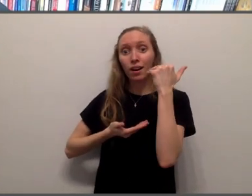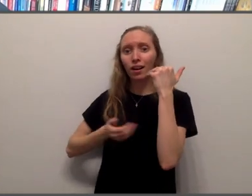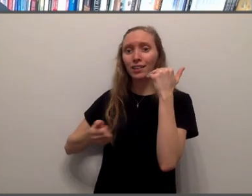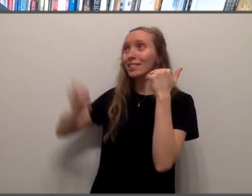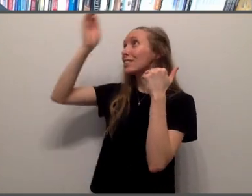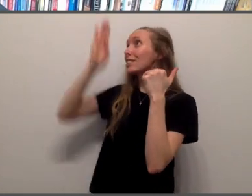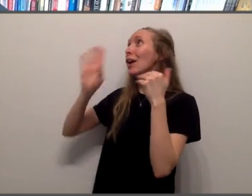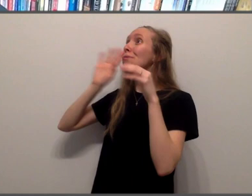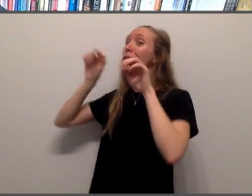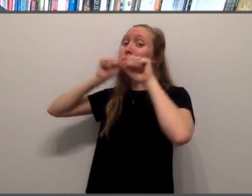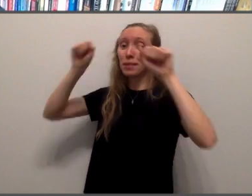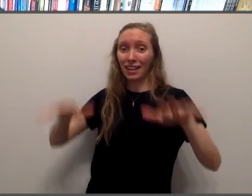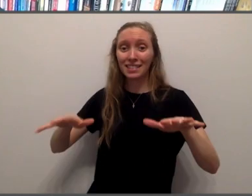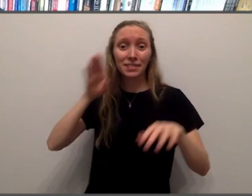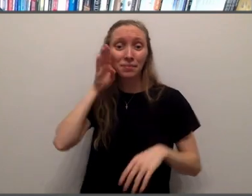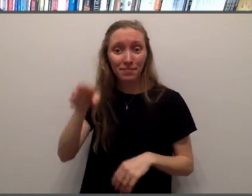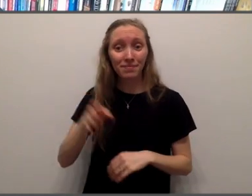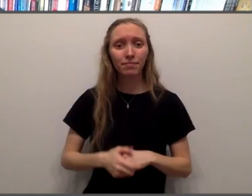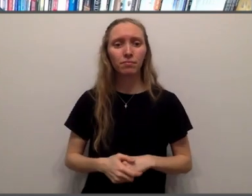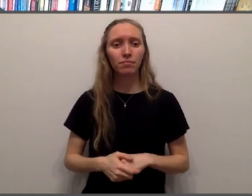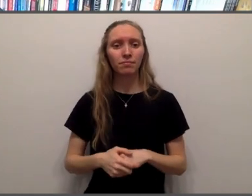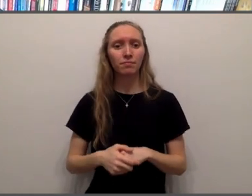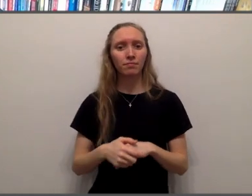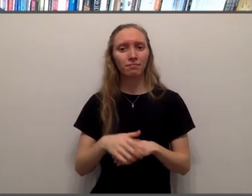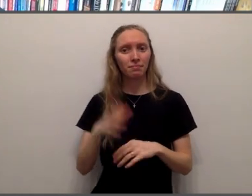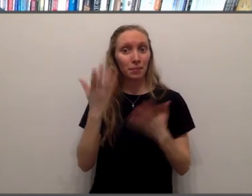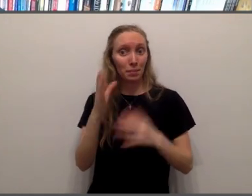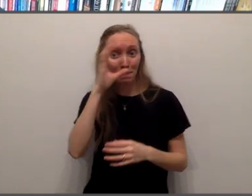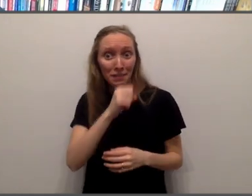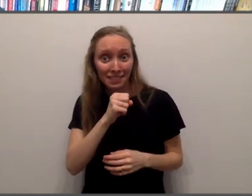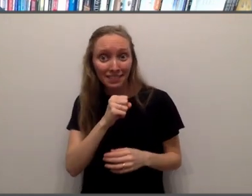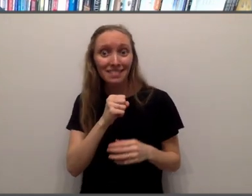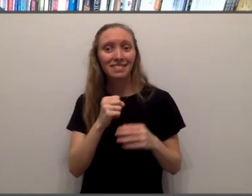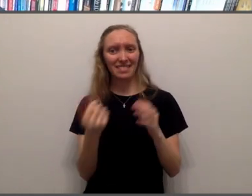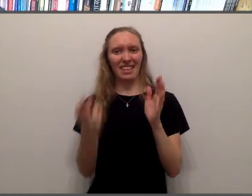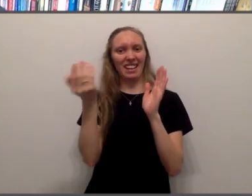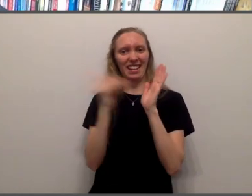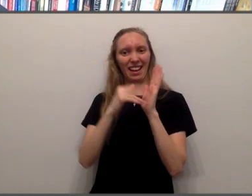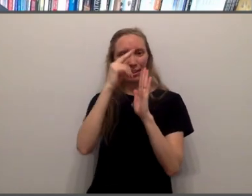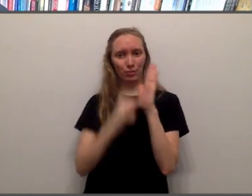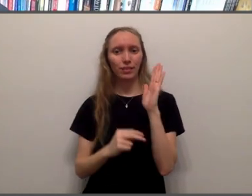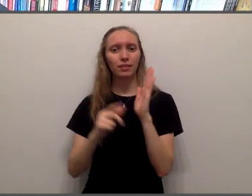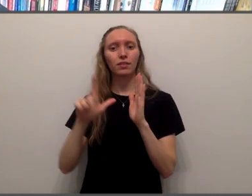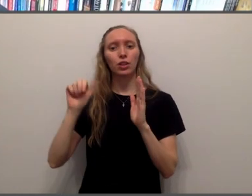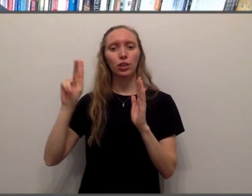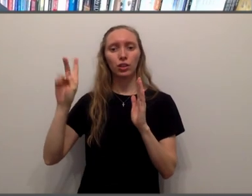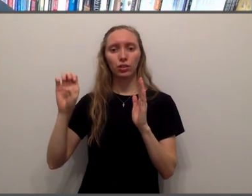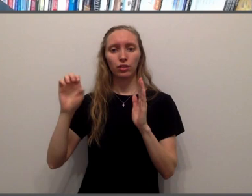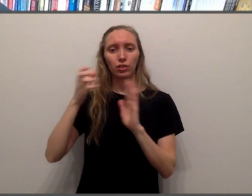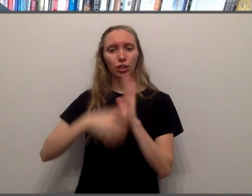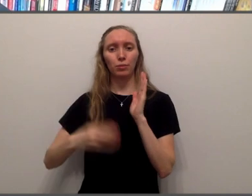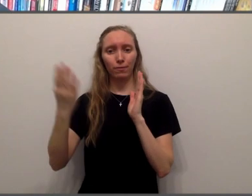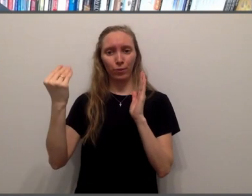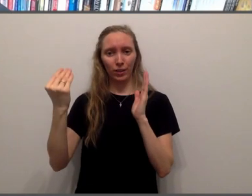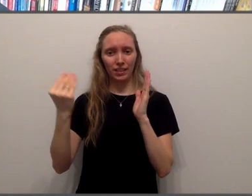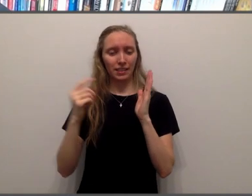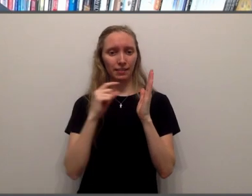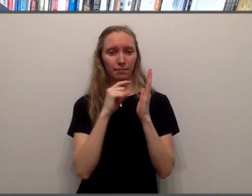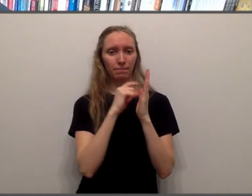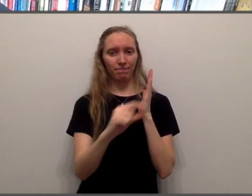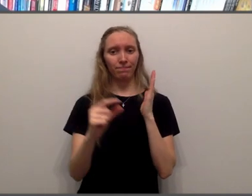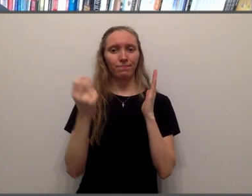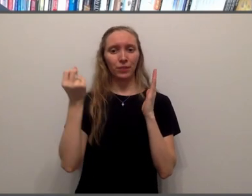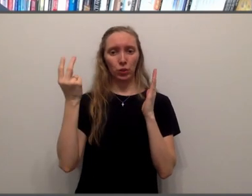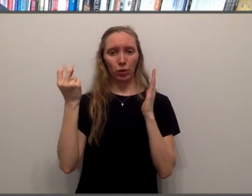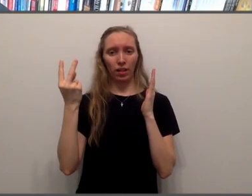Maybe I should read it again. It's in Luke chapter 14 again, when he says in verse 12,